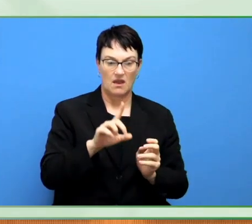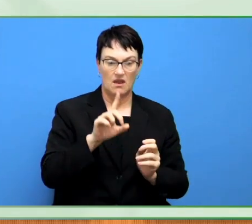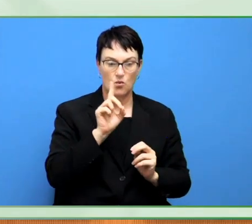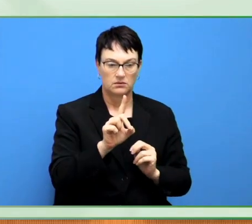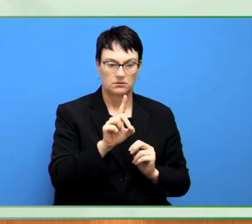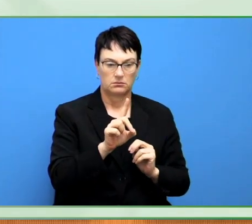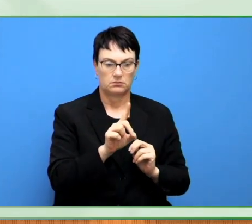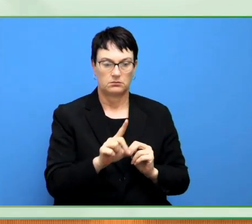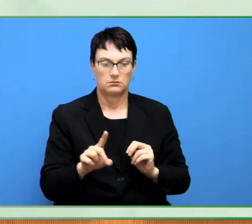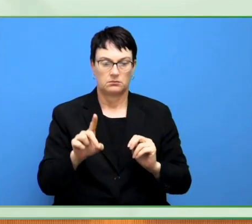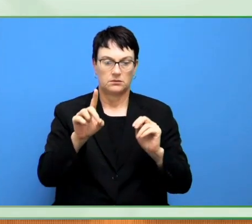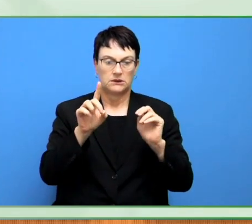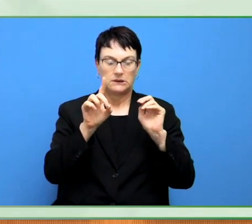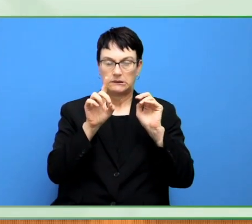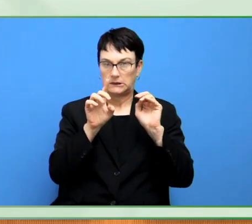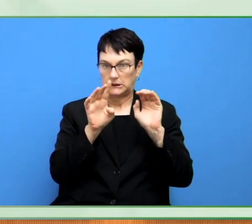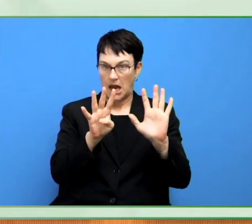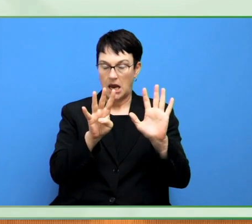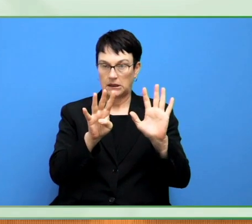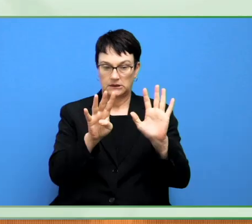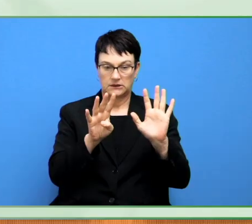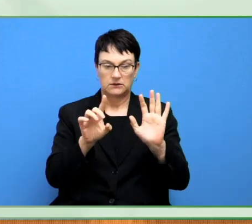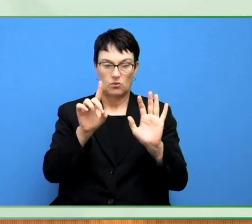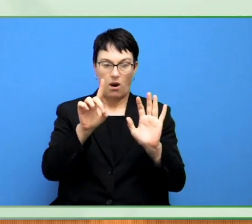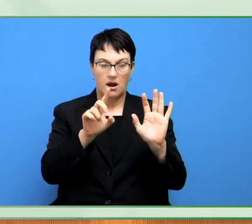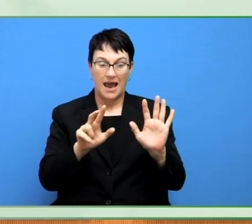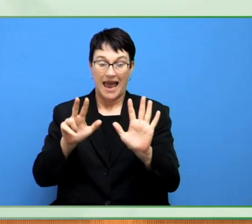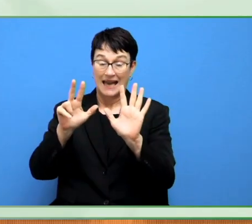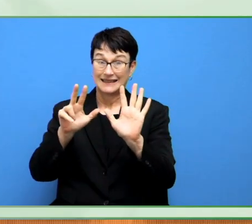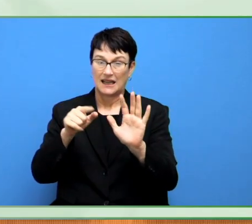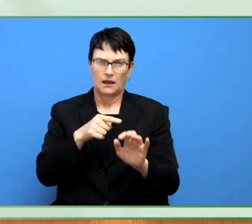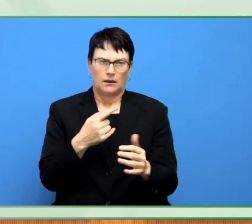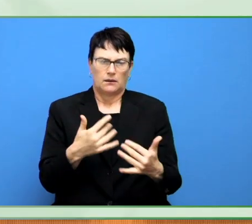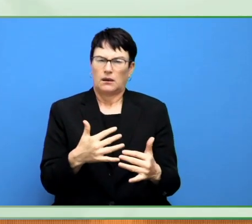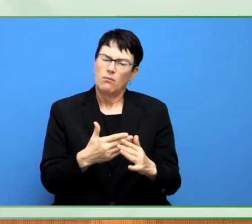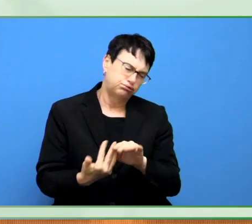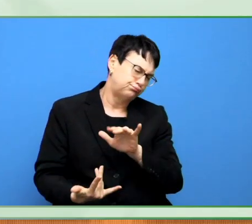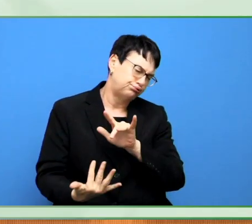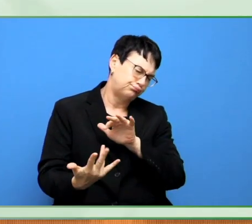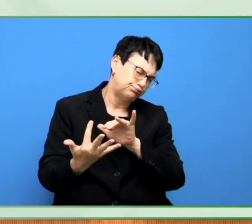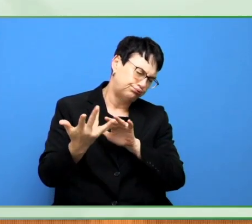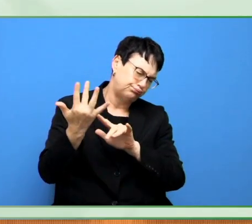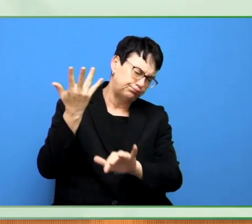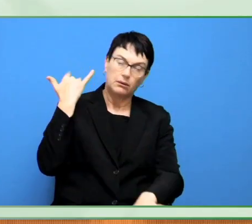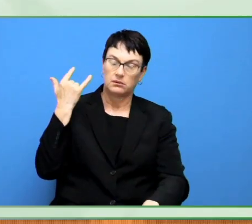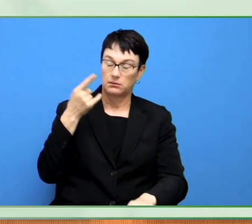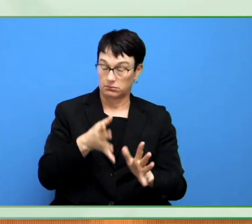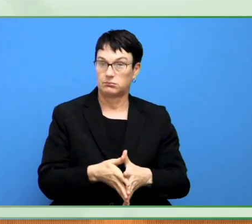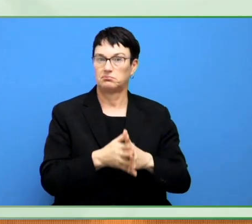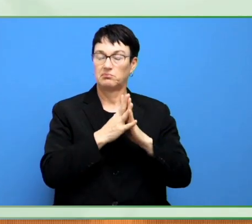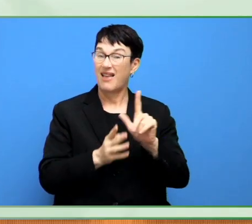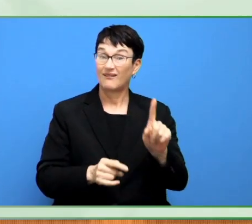it predates the United Nations or the League of Nations. And from the very beginning,